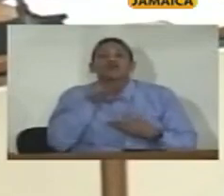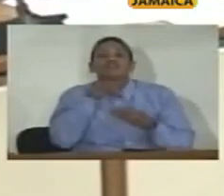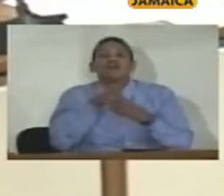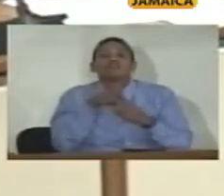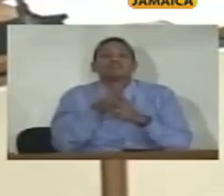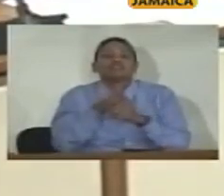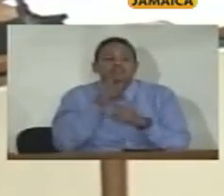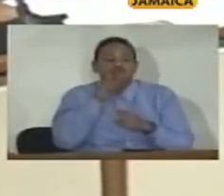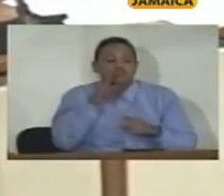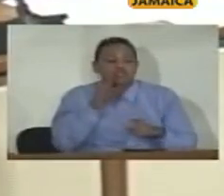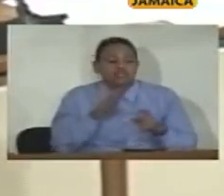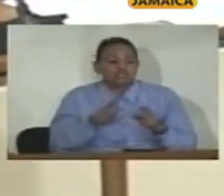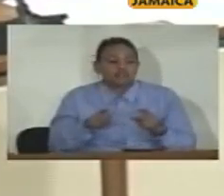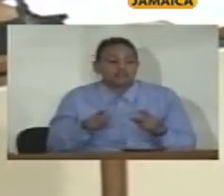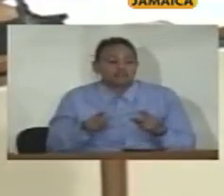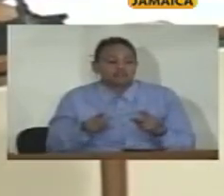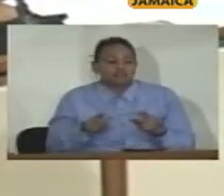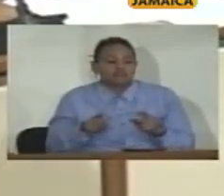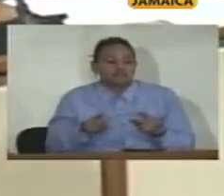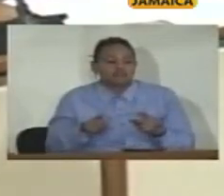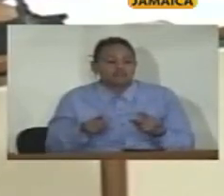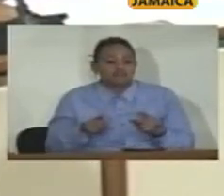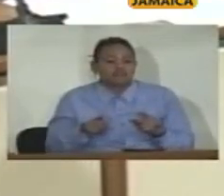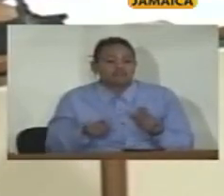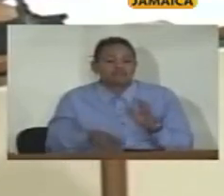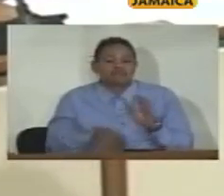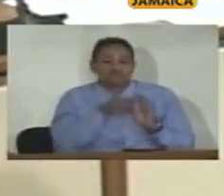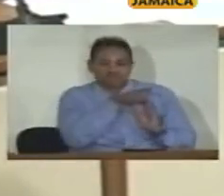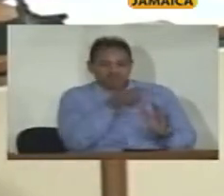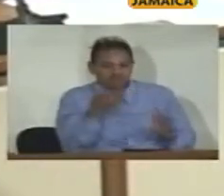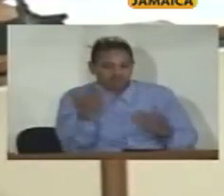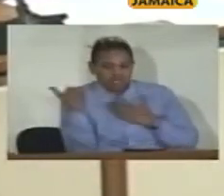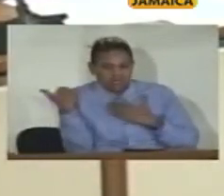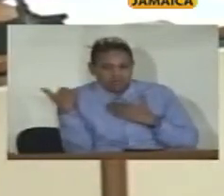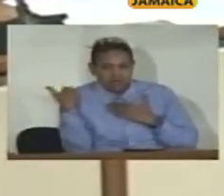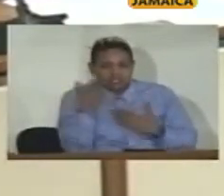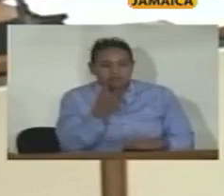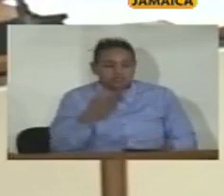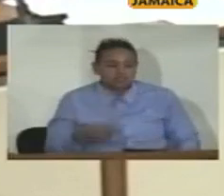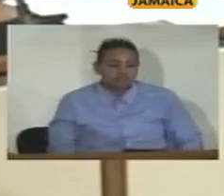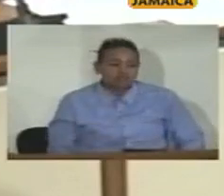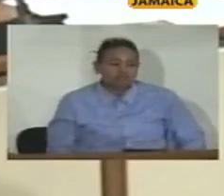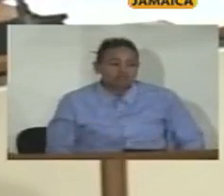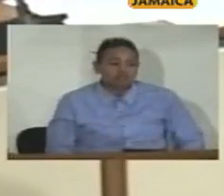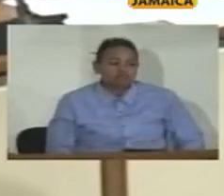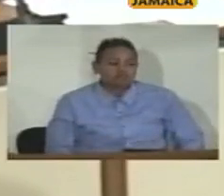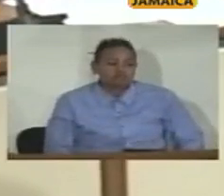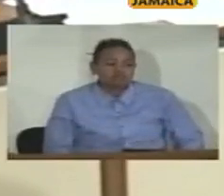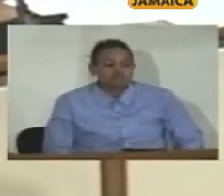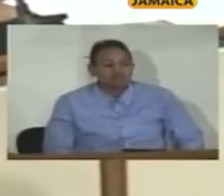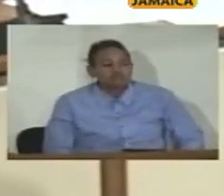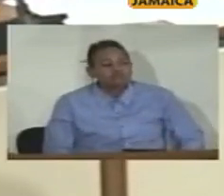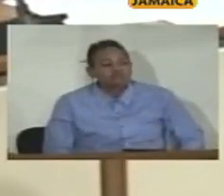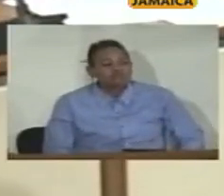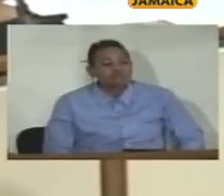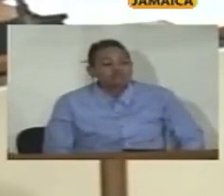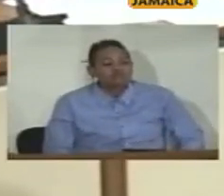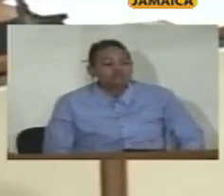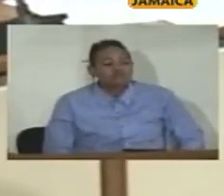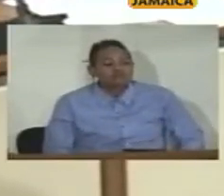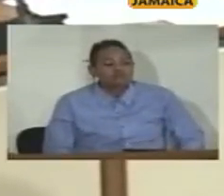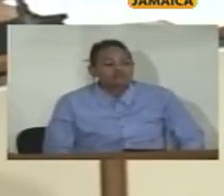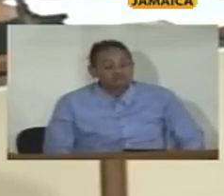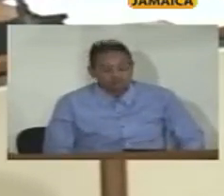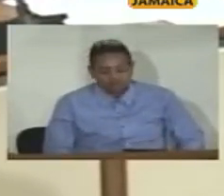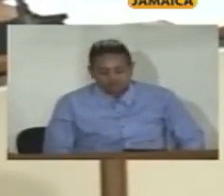been found responsible and to put it precisely